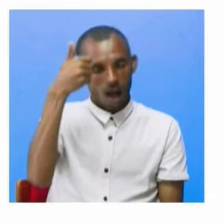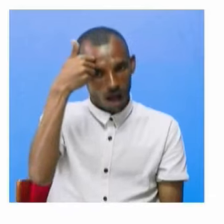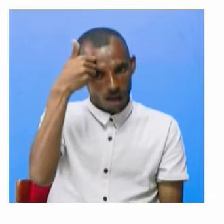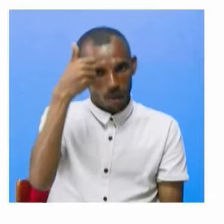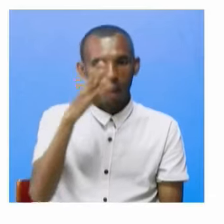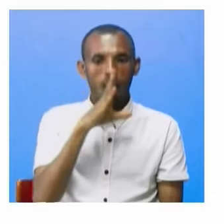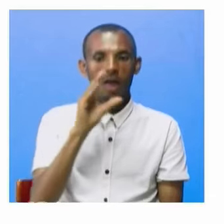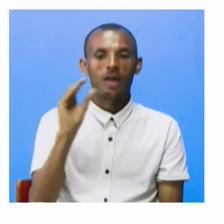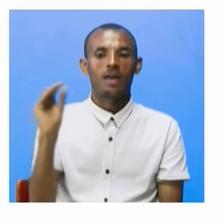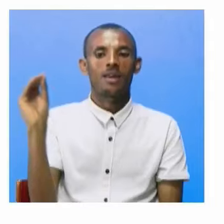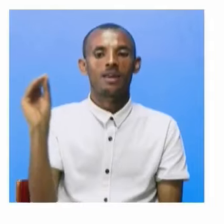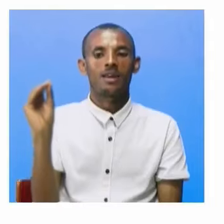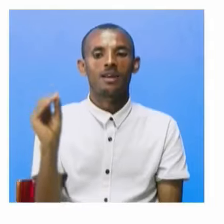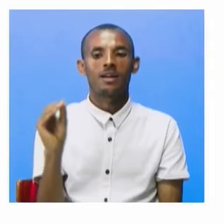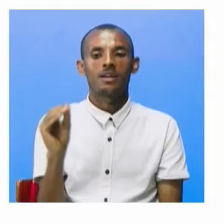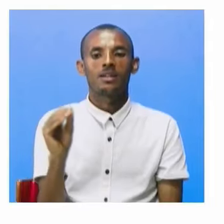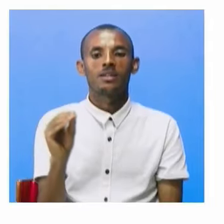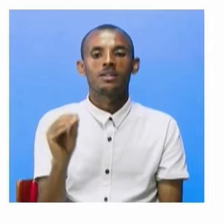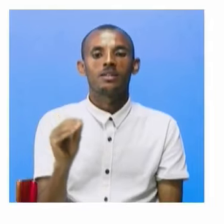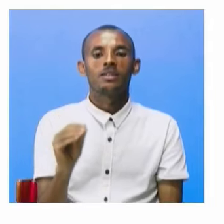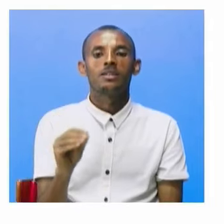and Sarah.